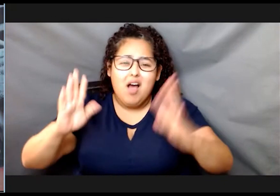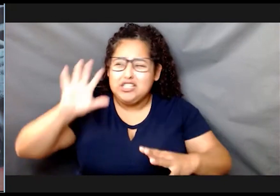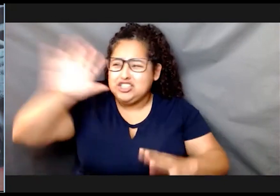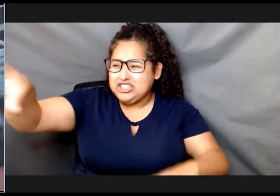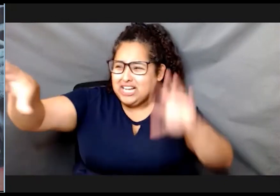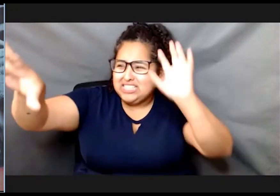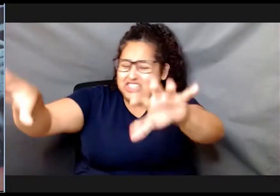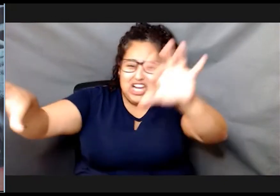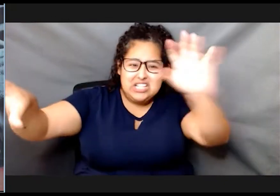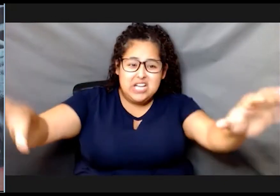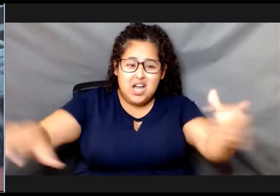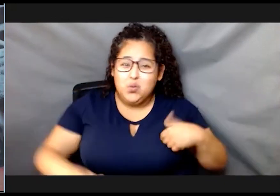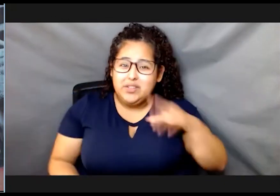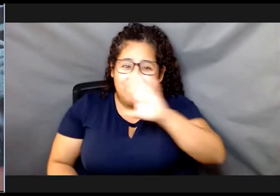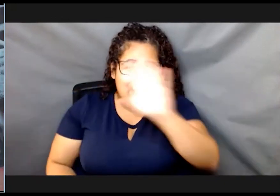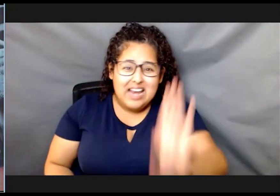seen before.